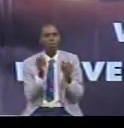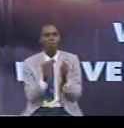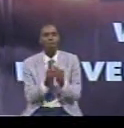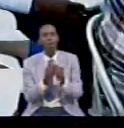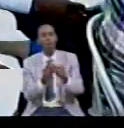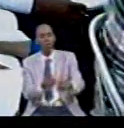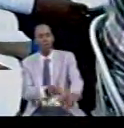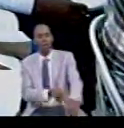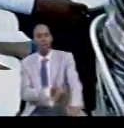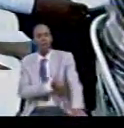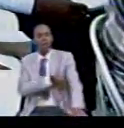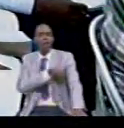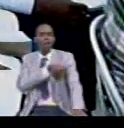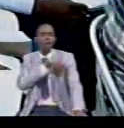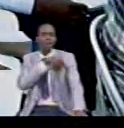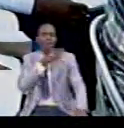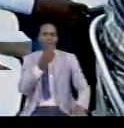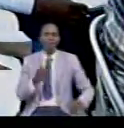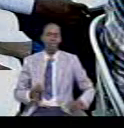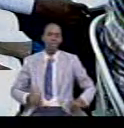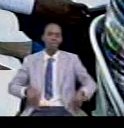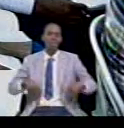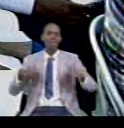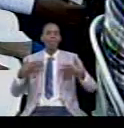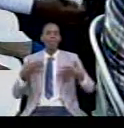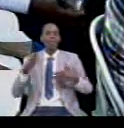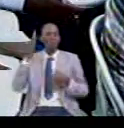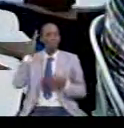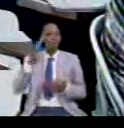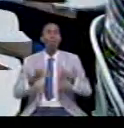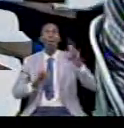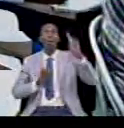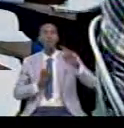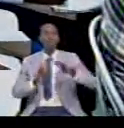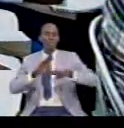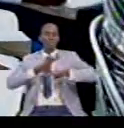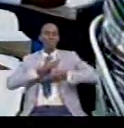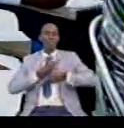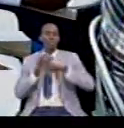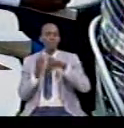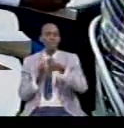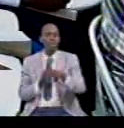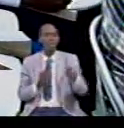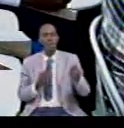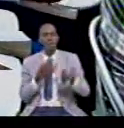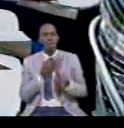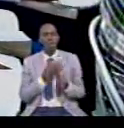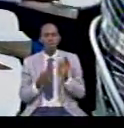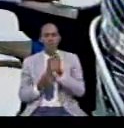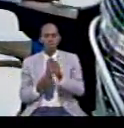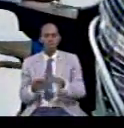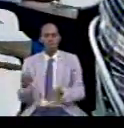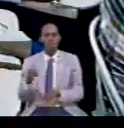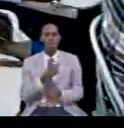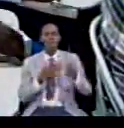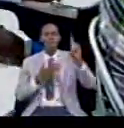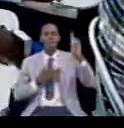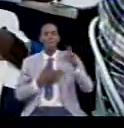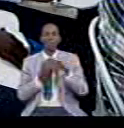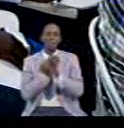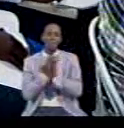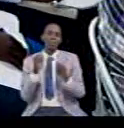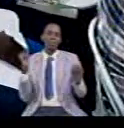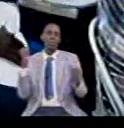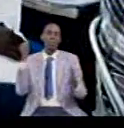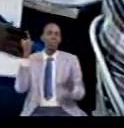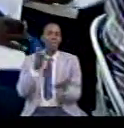long life. Will I satisfy him and show him my